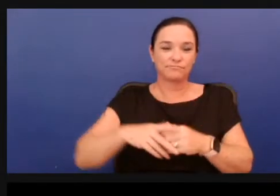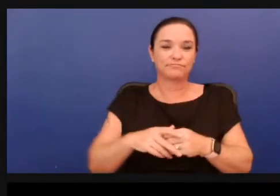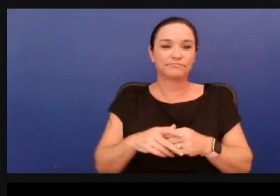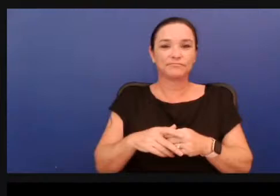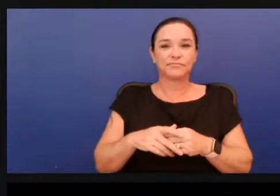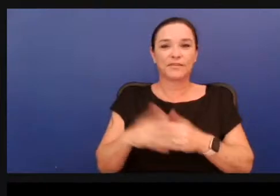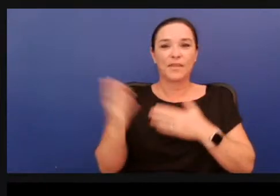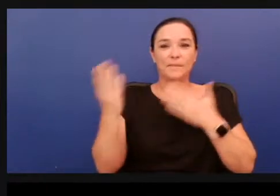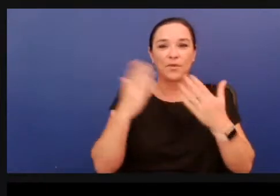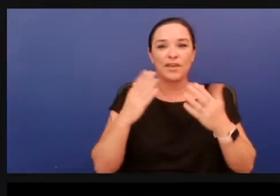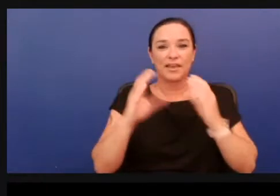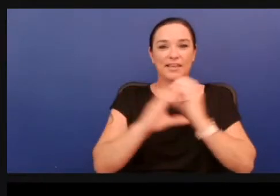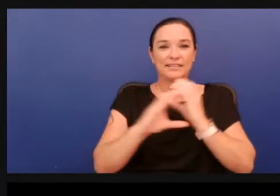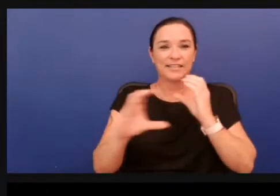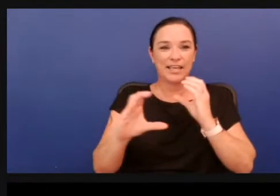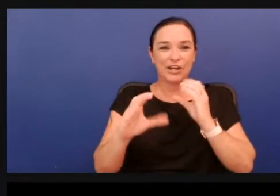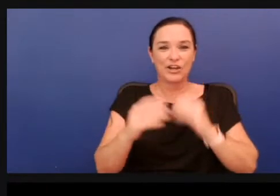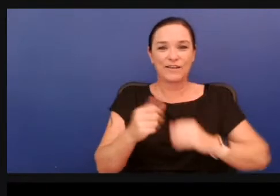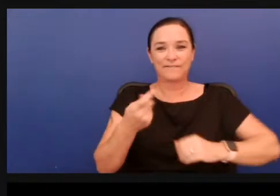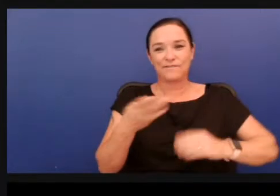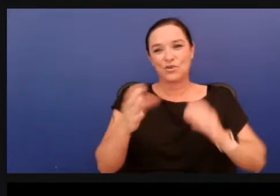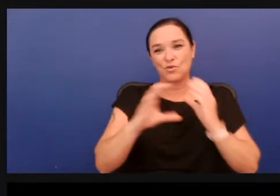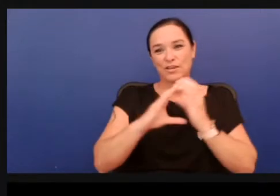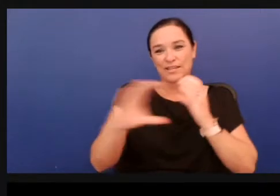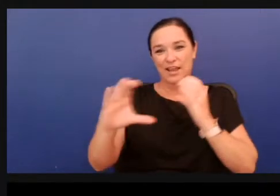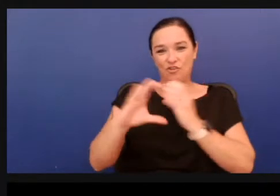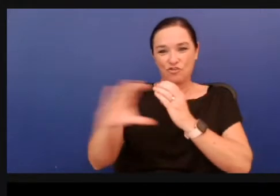container, a couple containers,